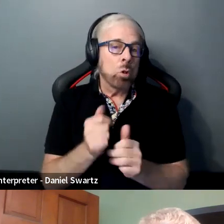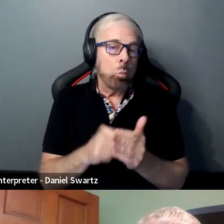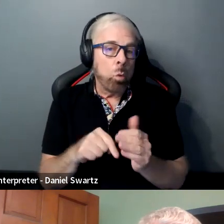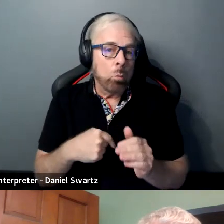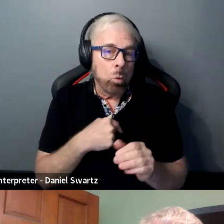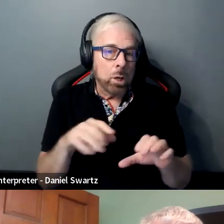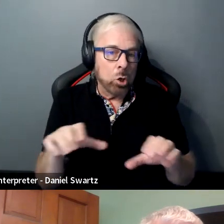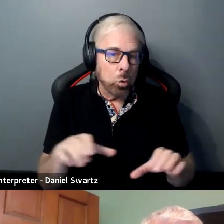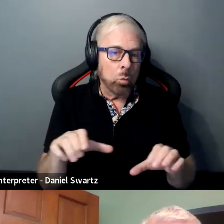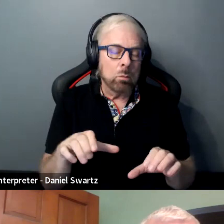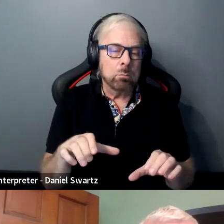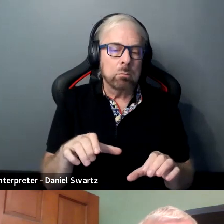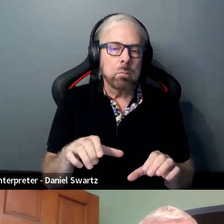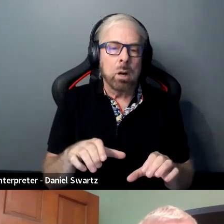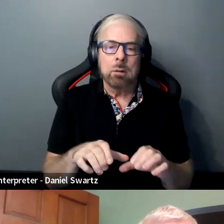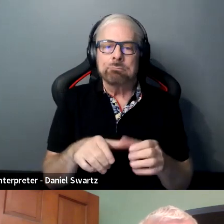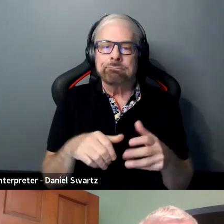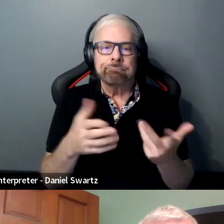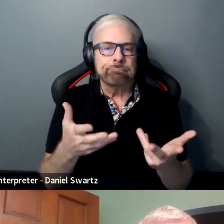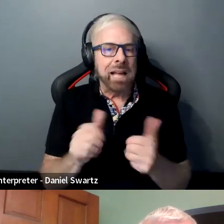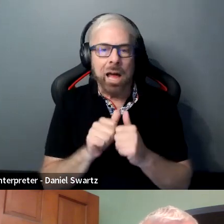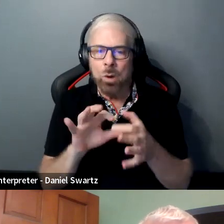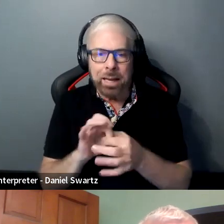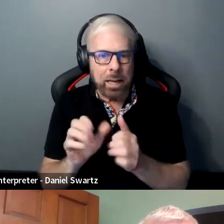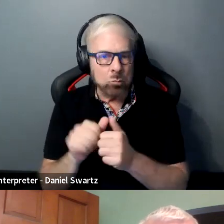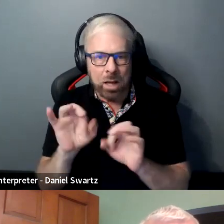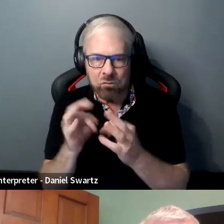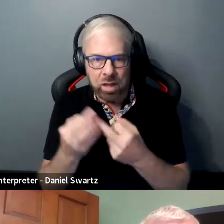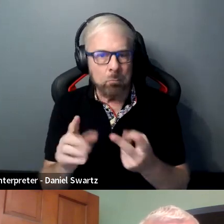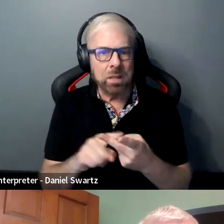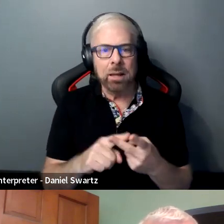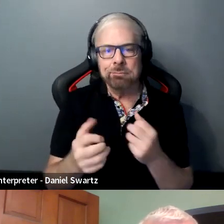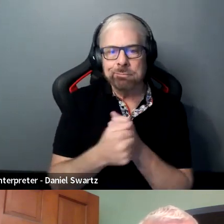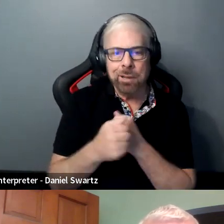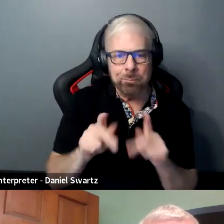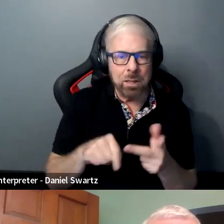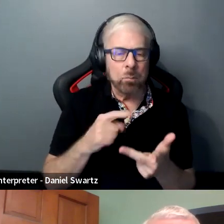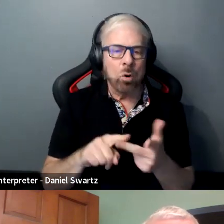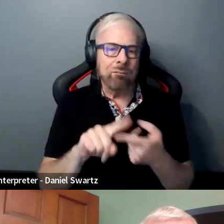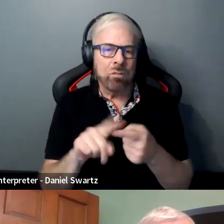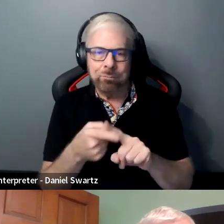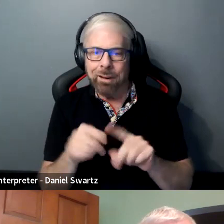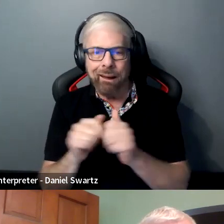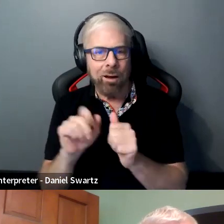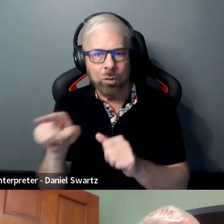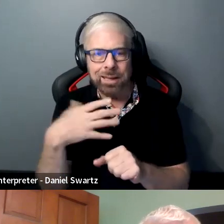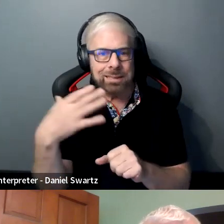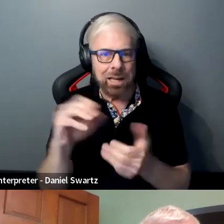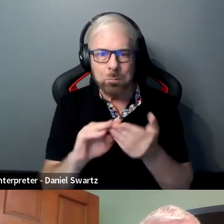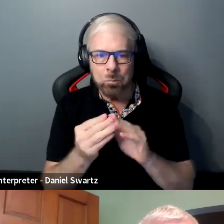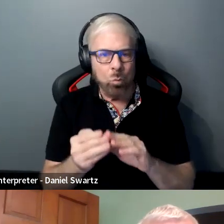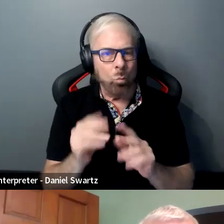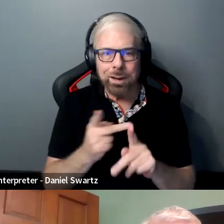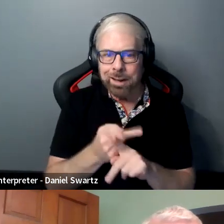is how he connects with his family, his loved ones, his friends, how he gets out in the community, what kinds of things does he do